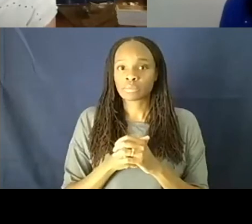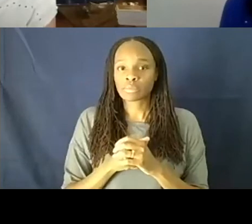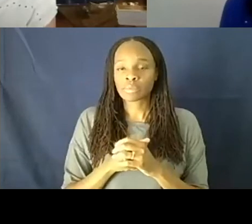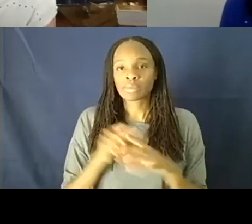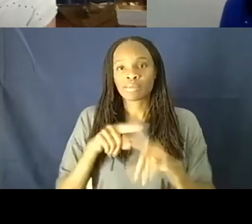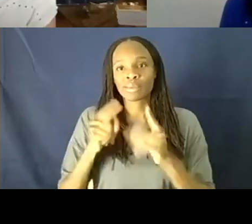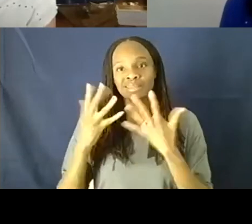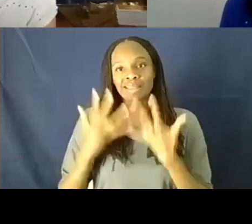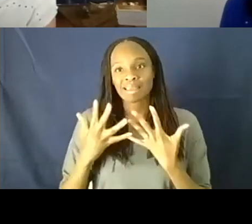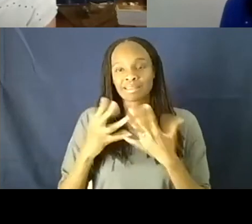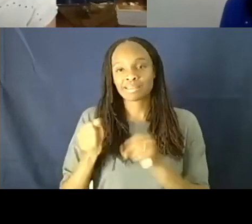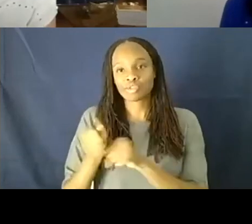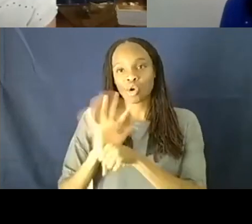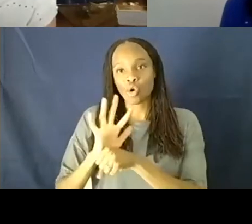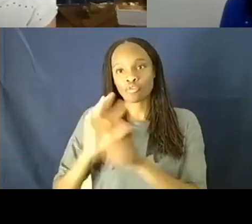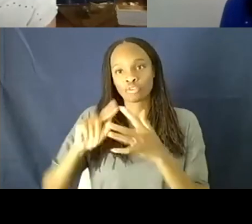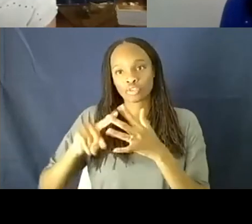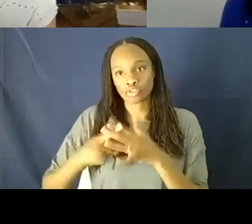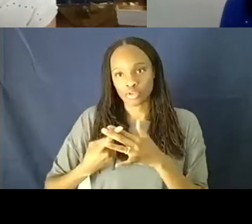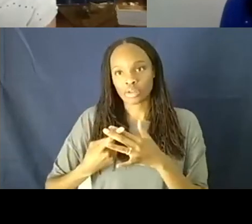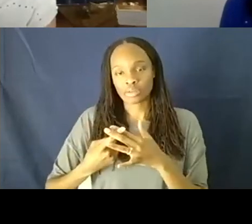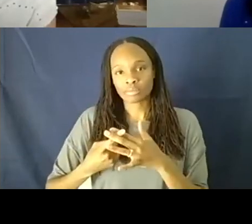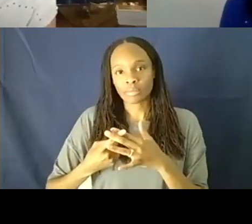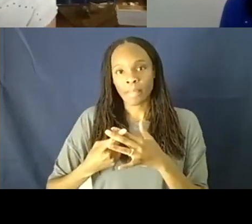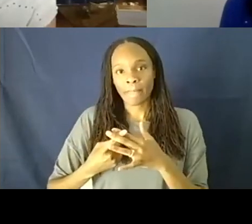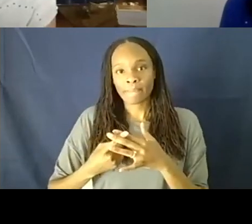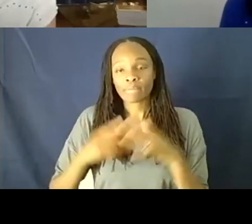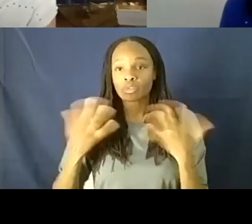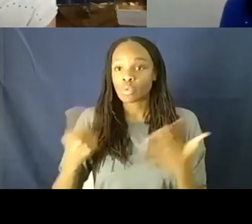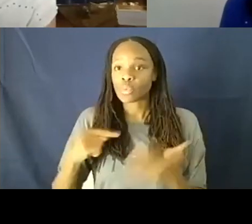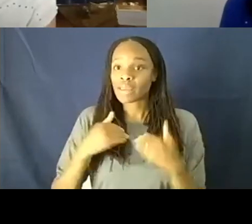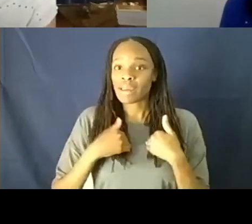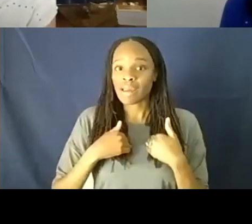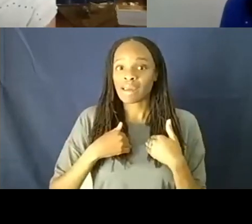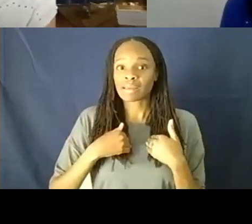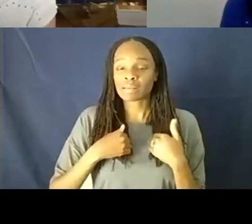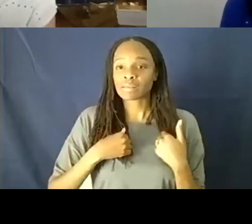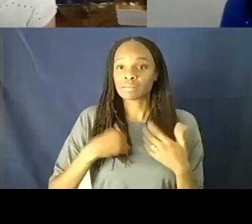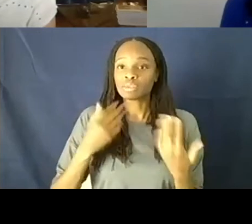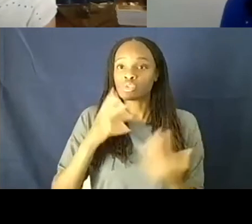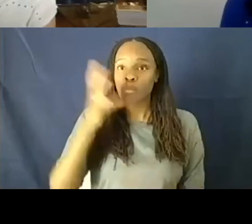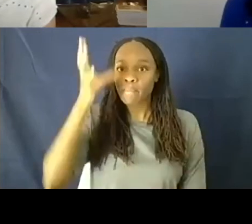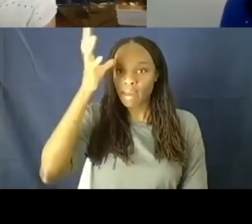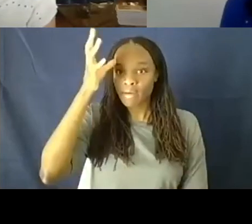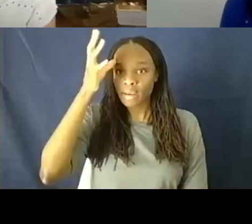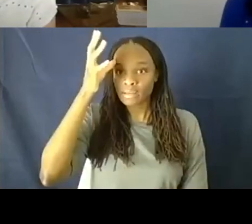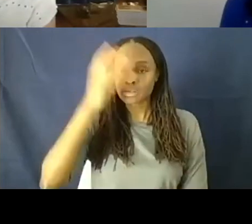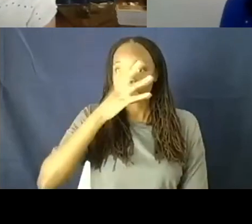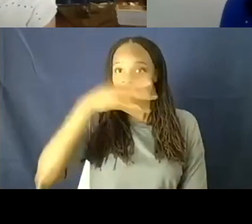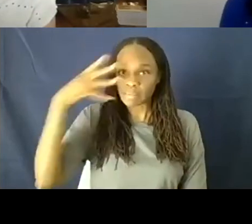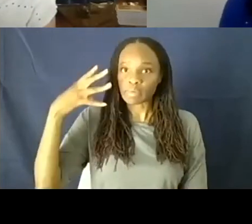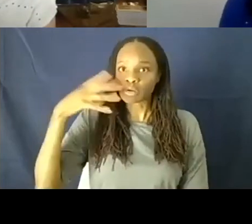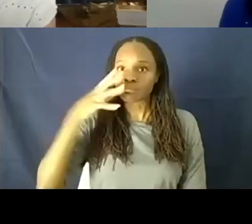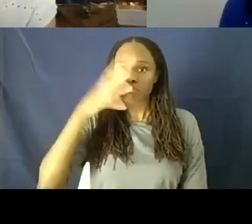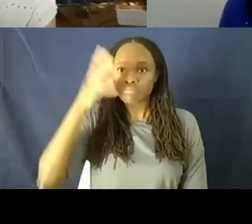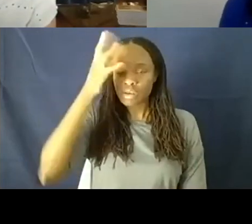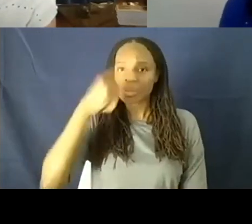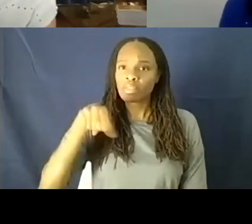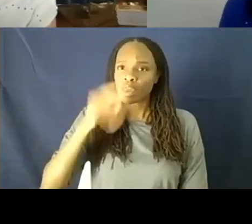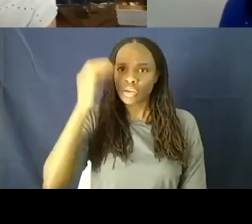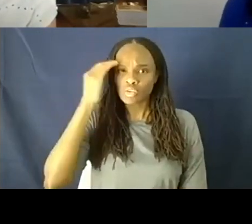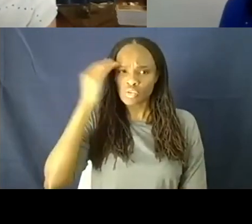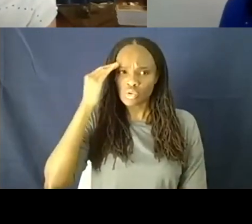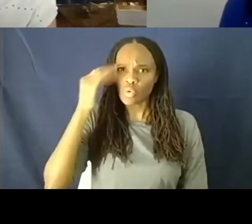But here was a case where you had immigrant parents who knew that they had a legal right to have their IEP in